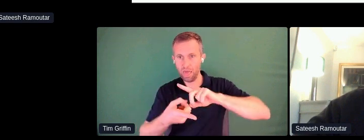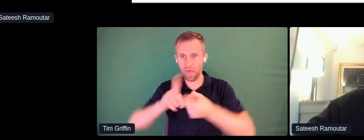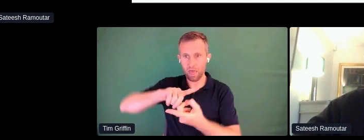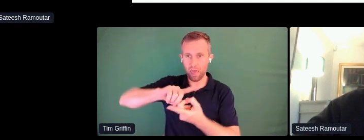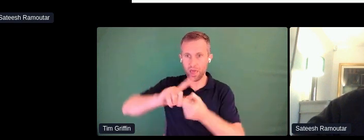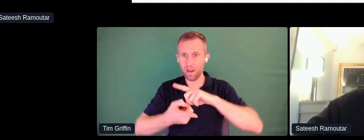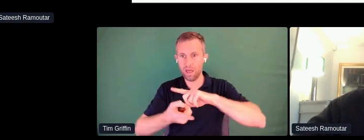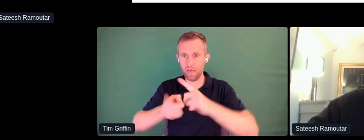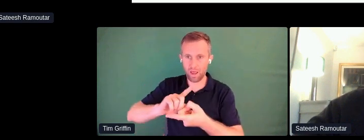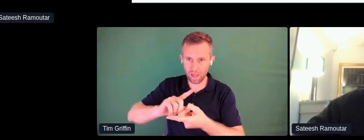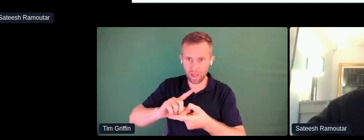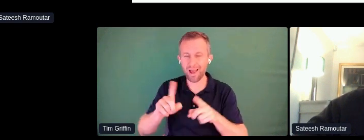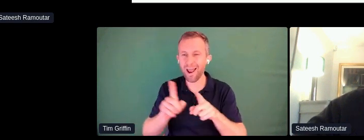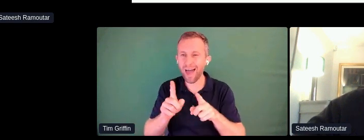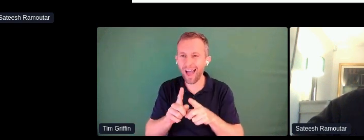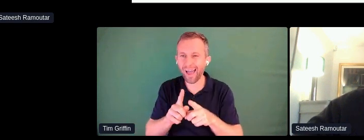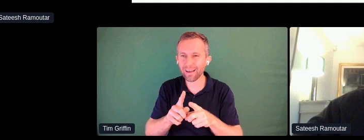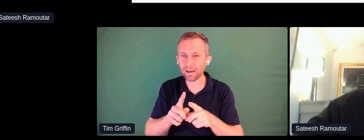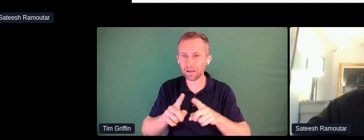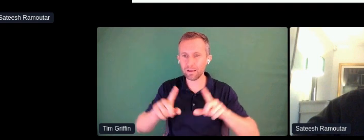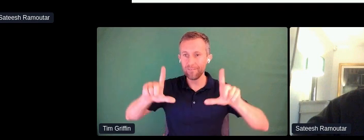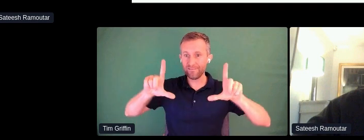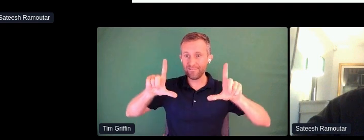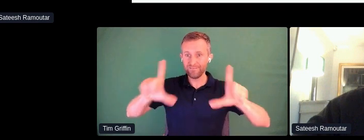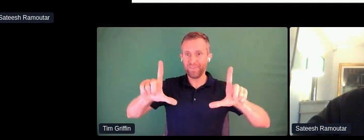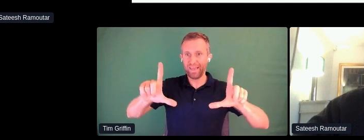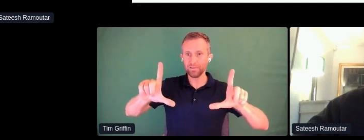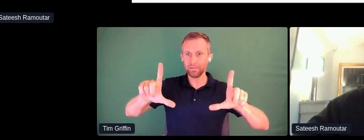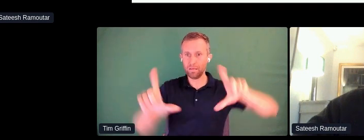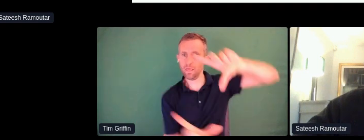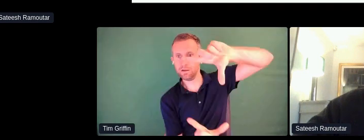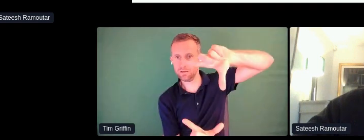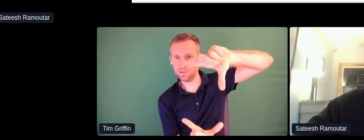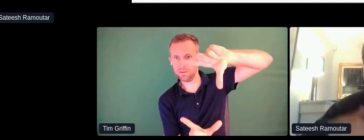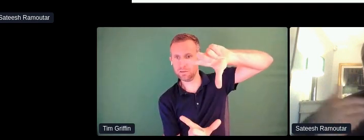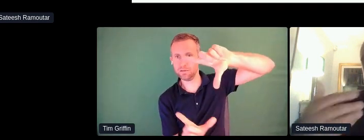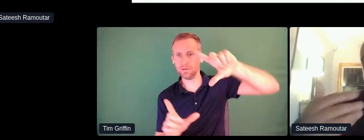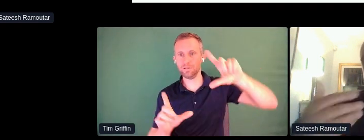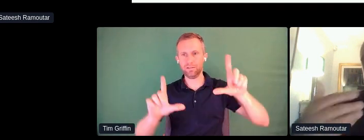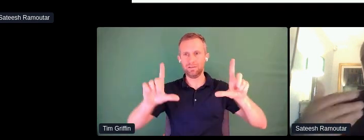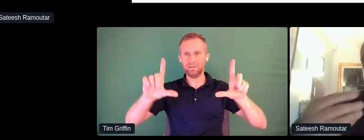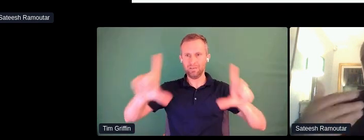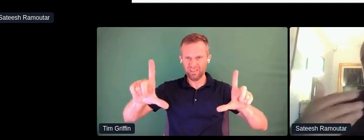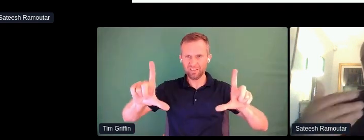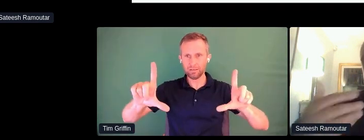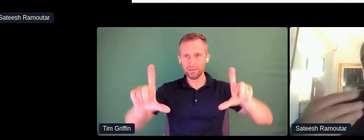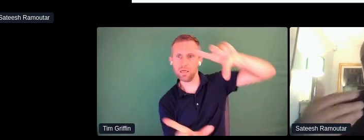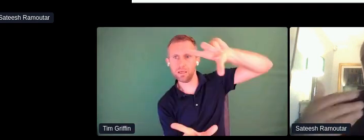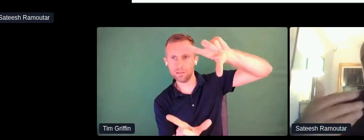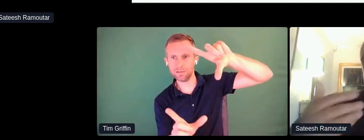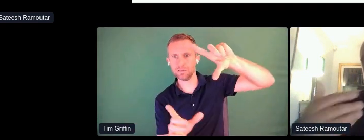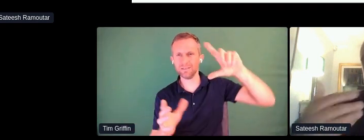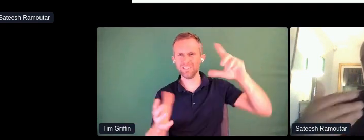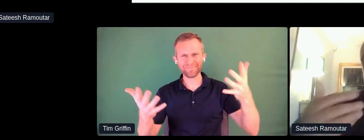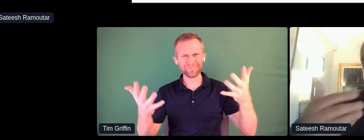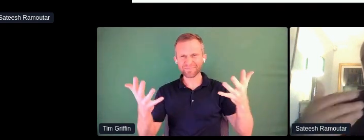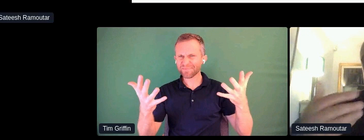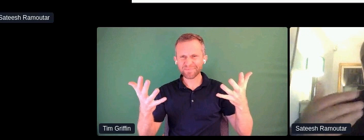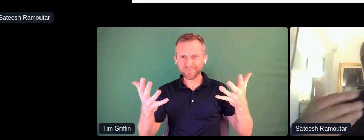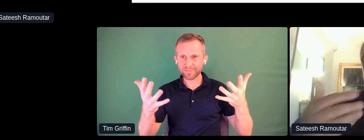auto rotate is switched on, my torch won't go off. And we found that people were selecting